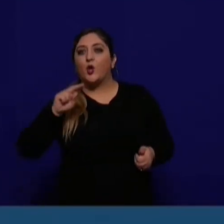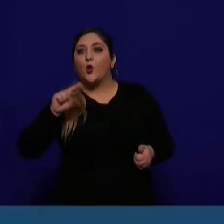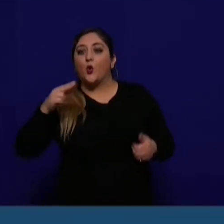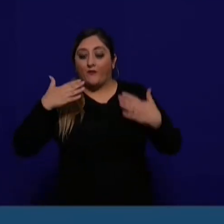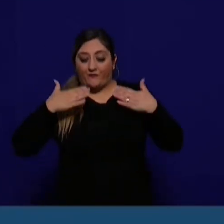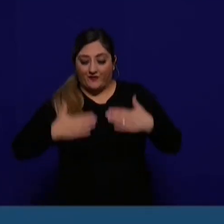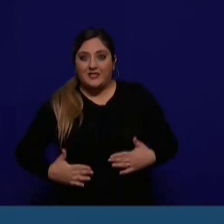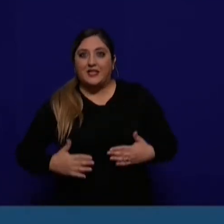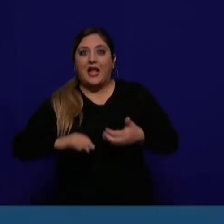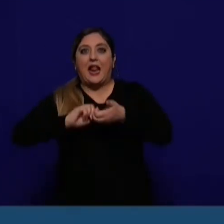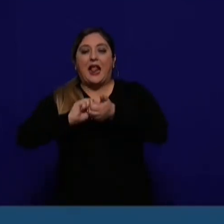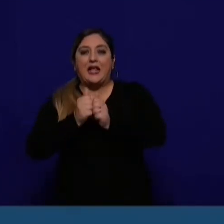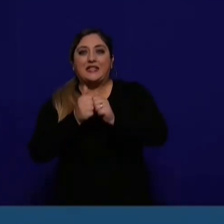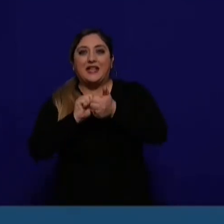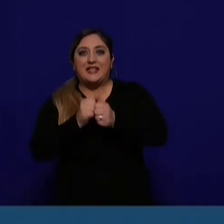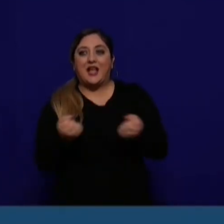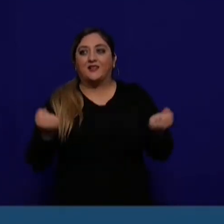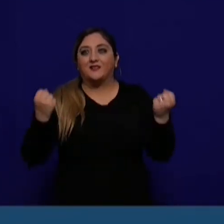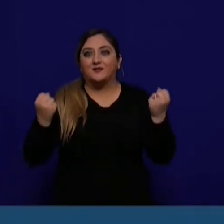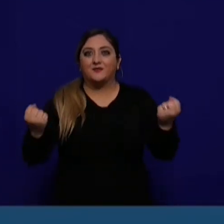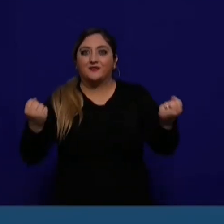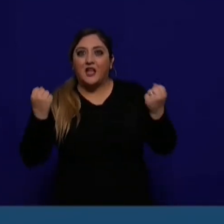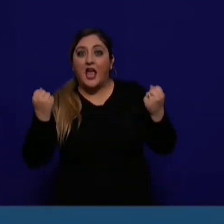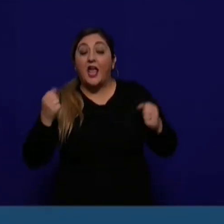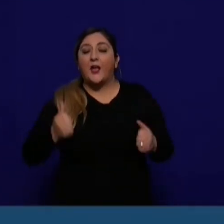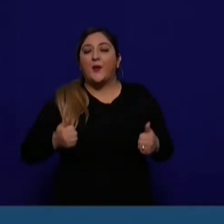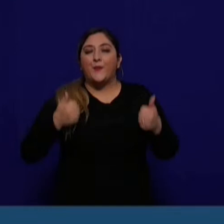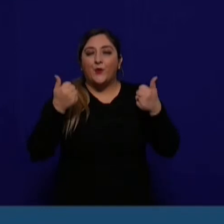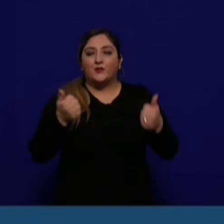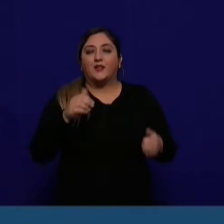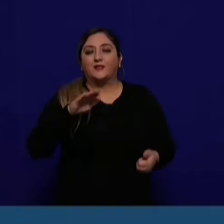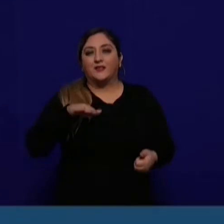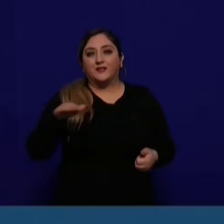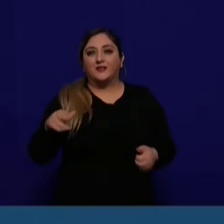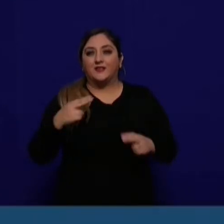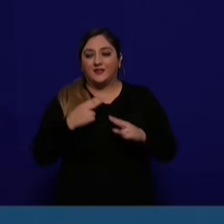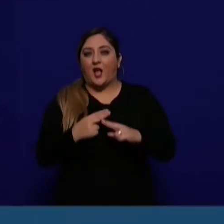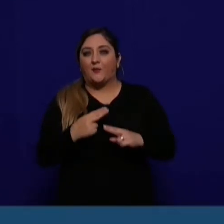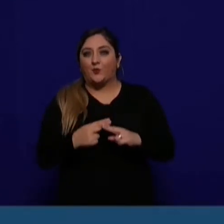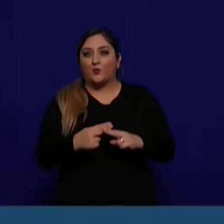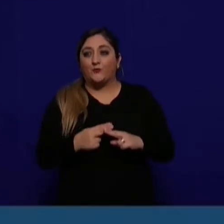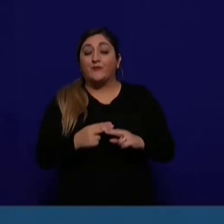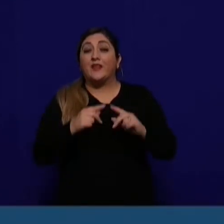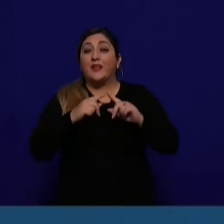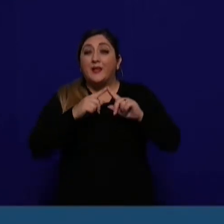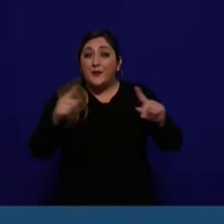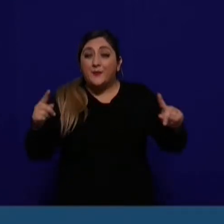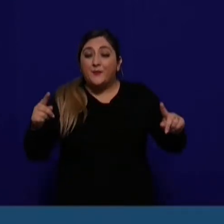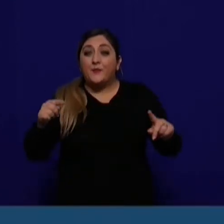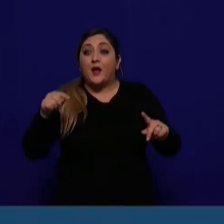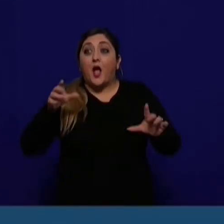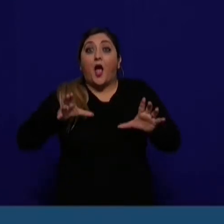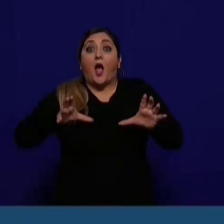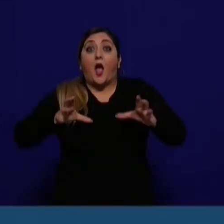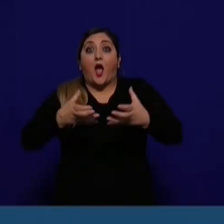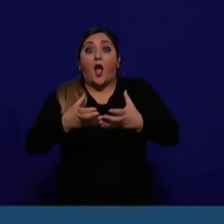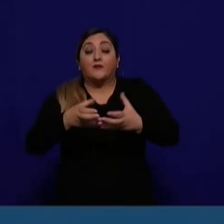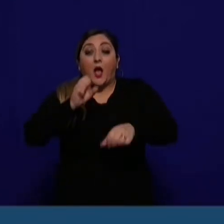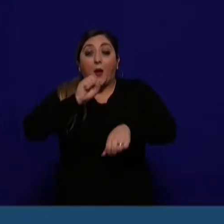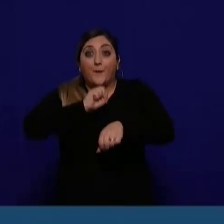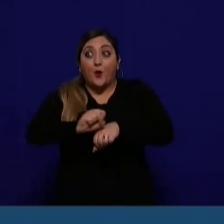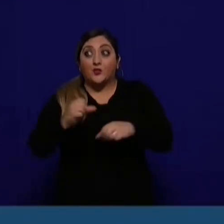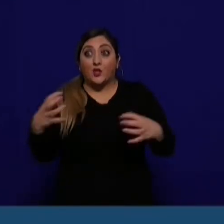fizika, x'importanti li nies ikomplu jagħmlu wkoll l-attività fizika, però bħalissa bħalma semmejna l-organized sport. Dak